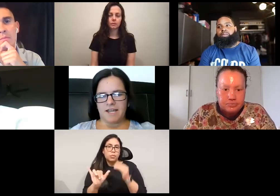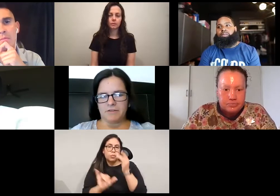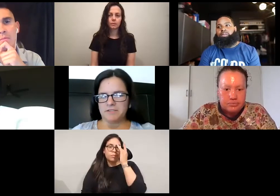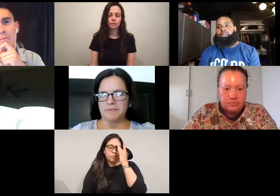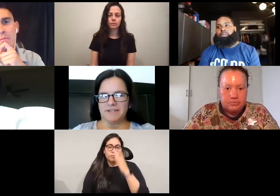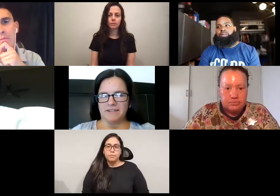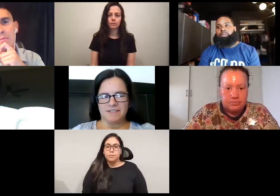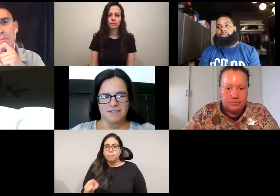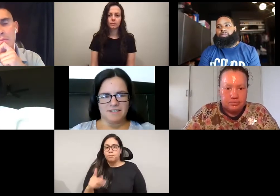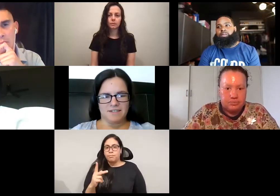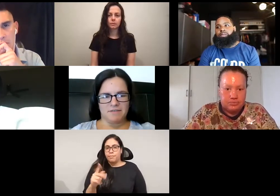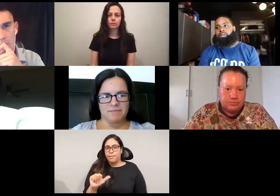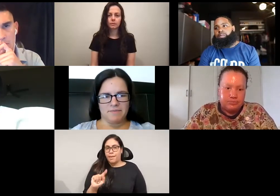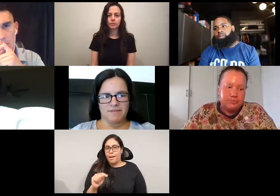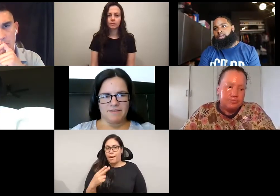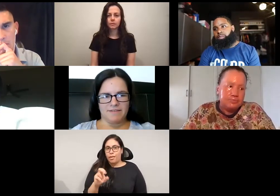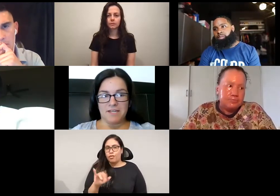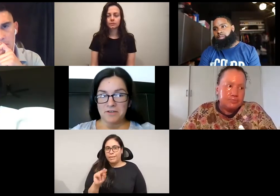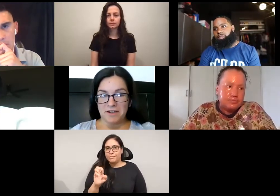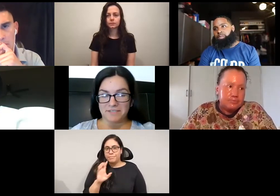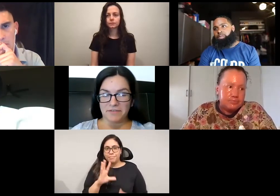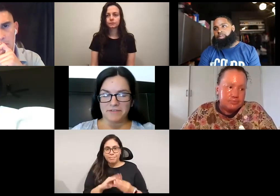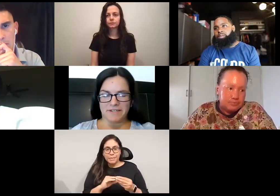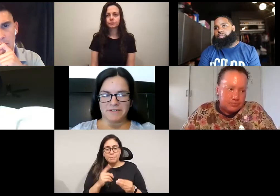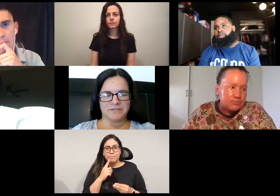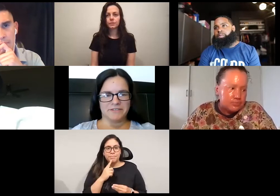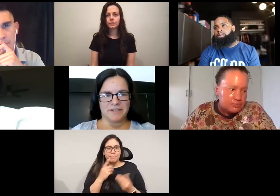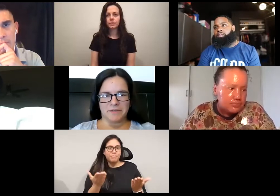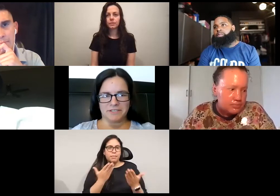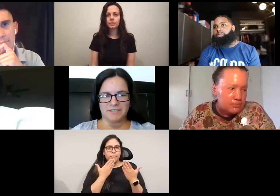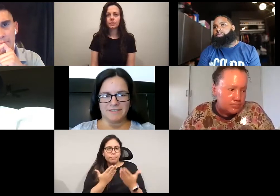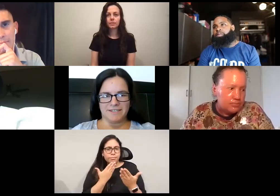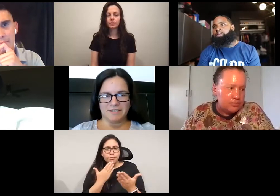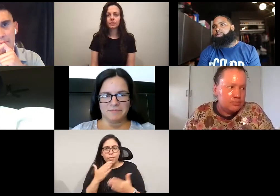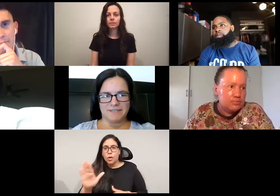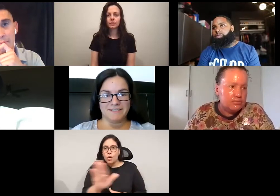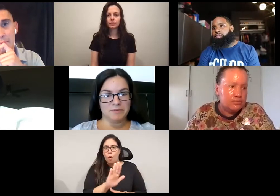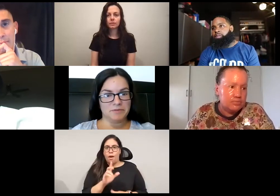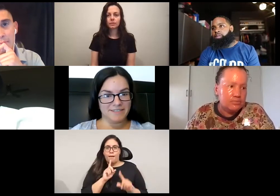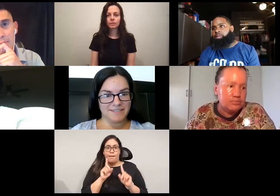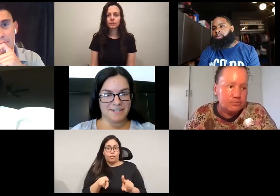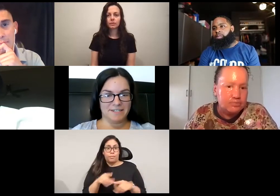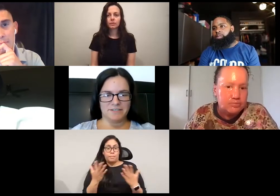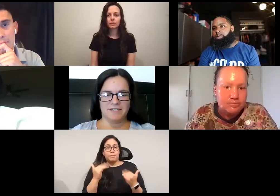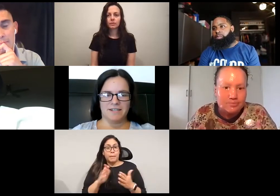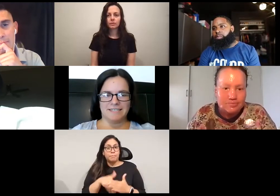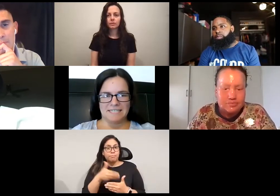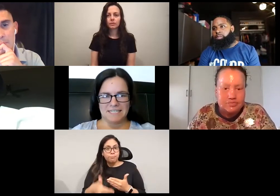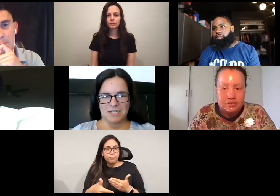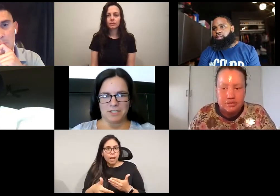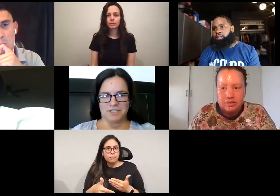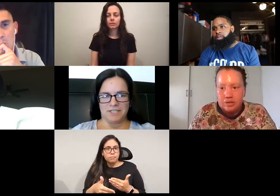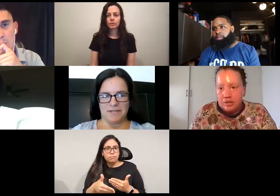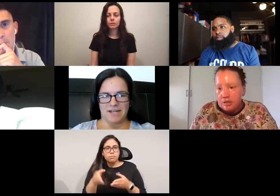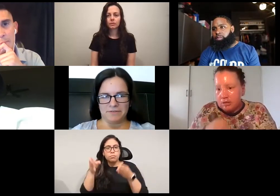This is Catherine speaking. Thank you guys for those answers to that question. Let's move on to the next